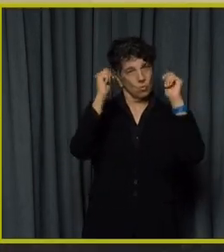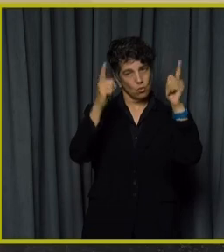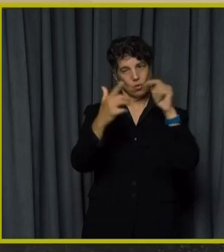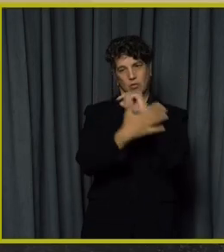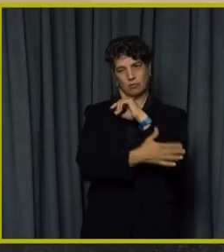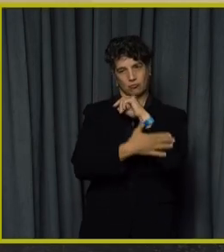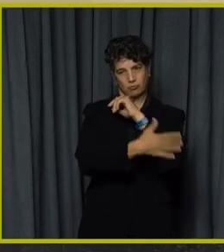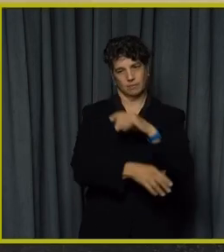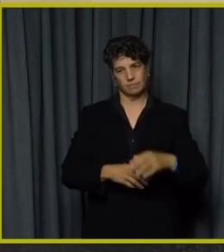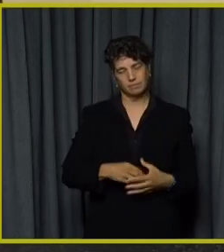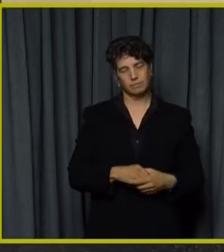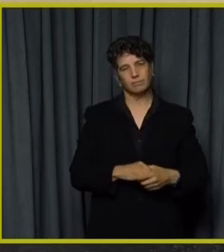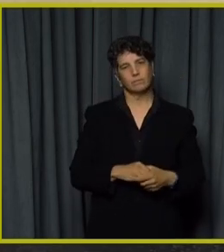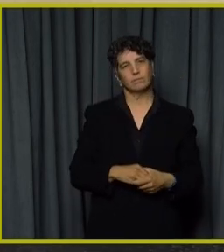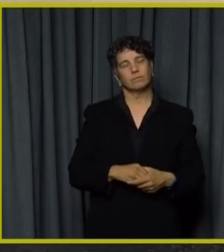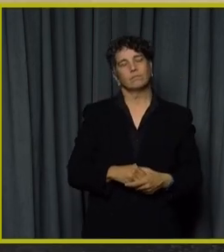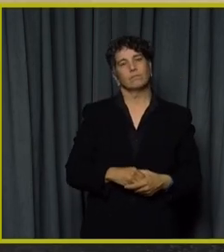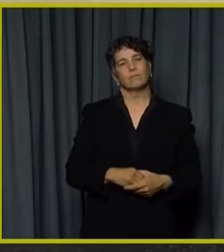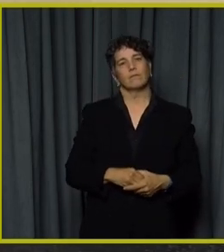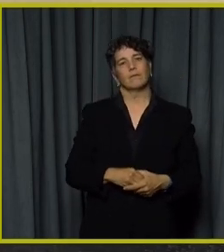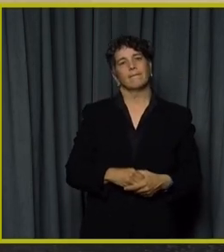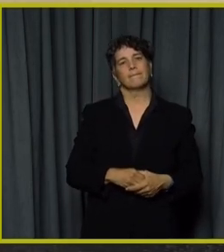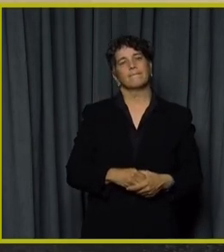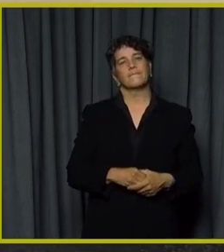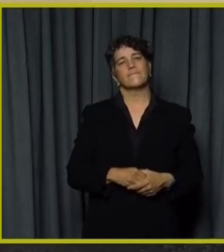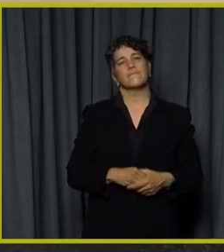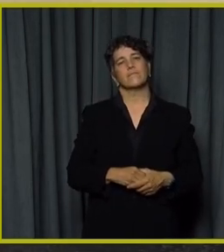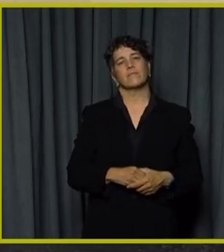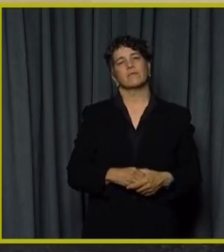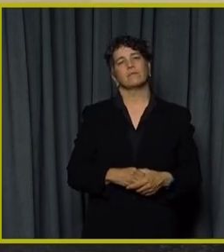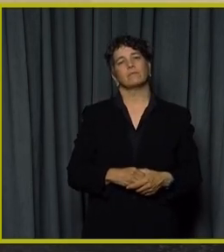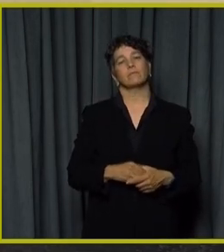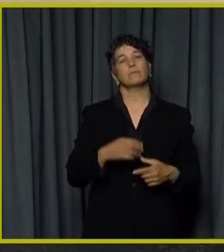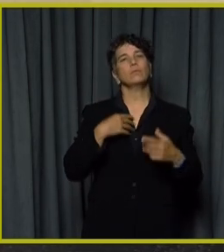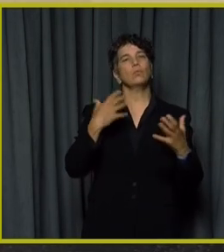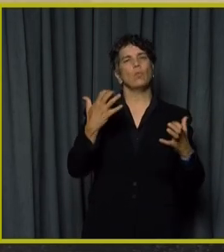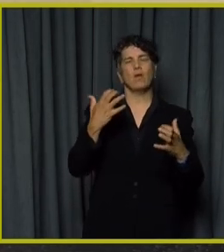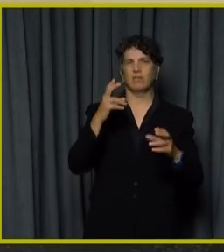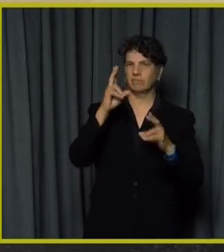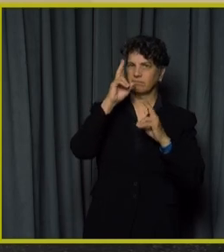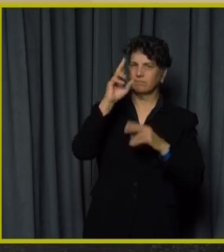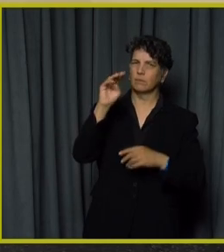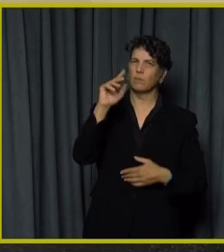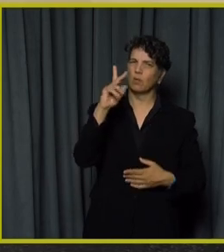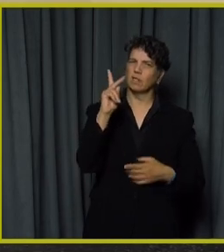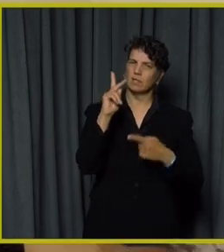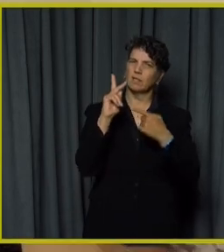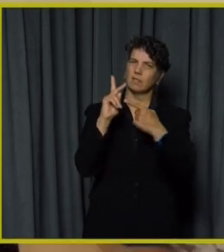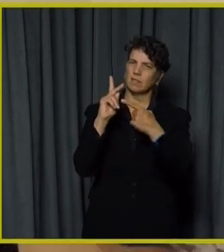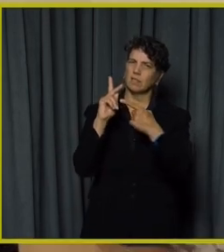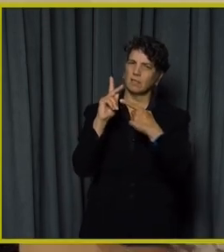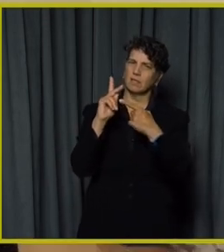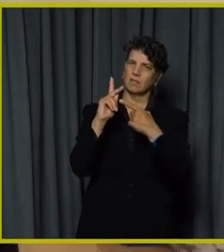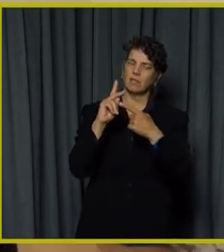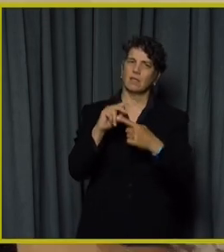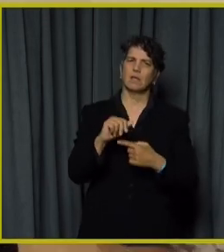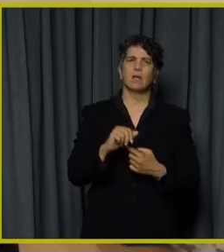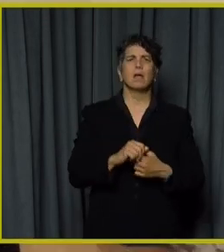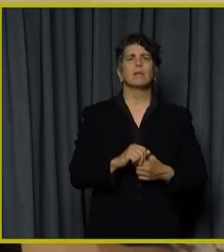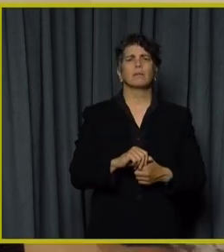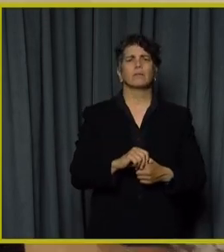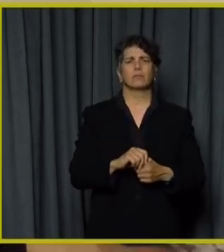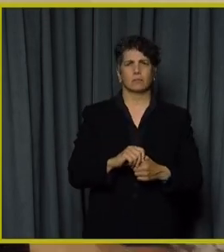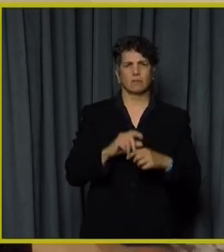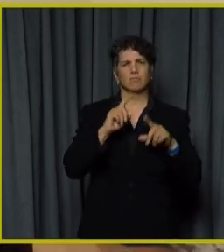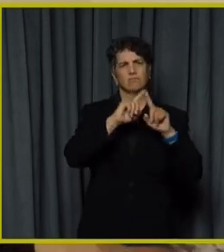great legacy, Martin Luther King Jr., Fannie Lou Hamer, Ella Baker, and all of those who came together to